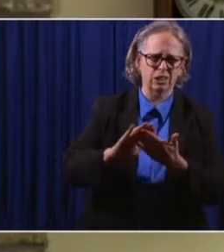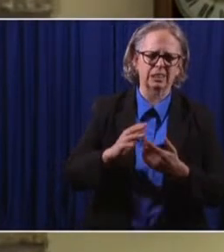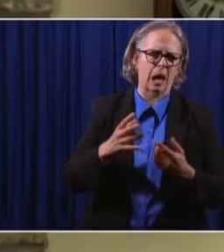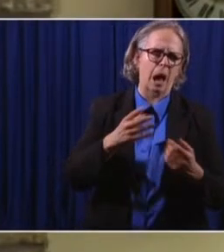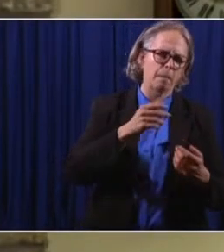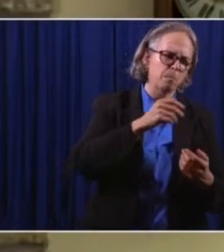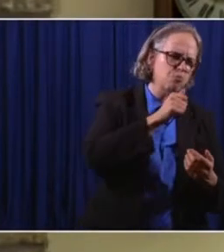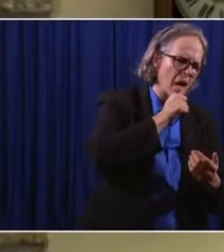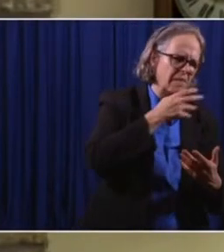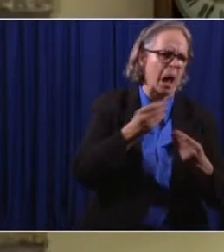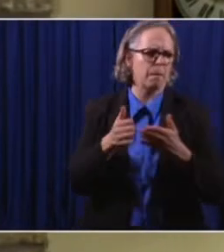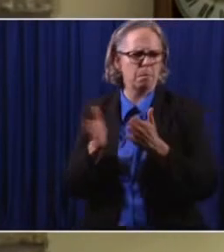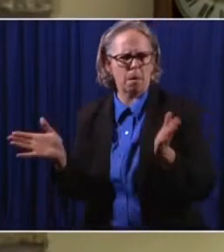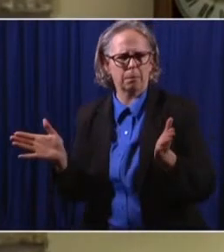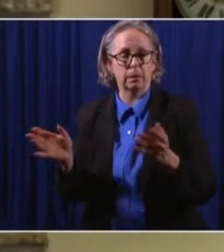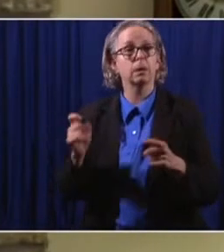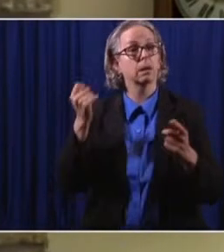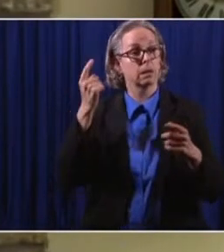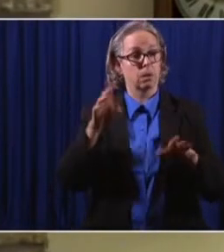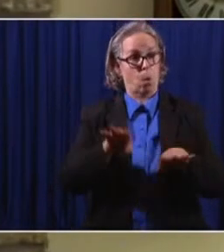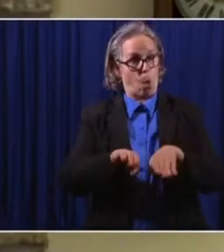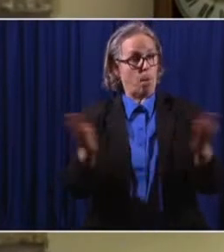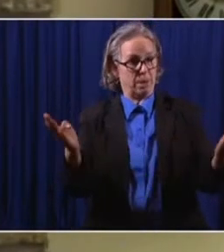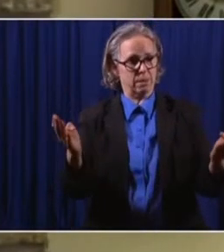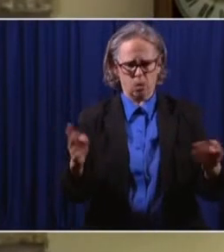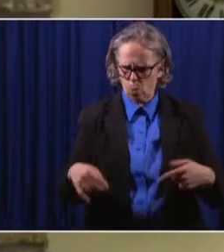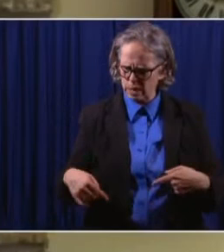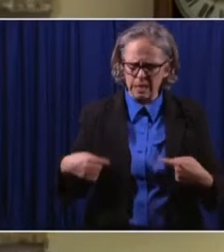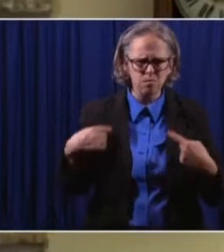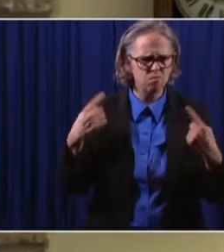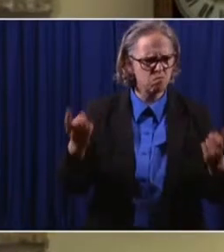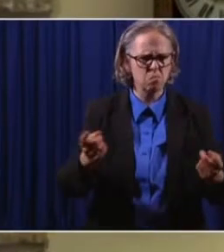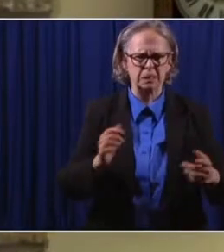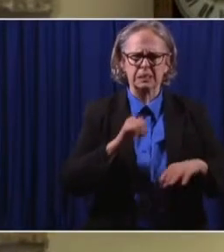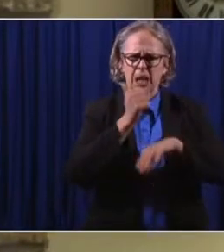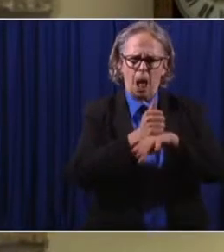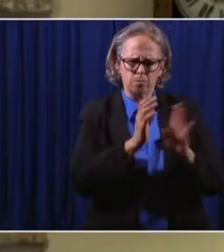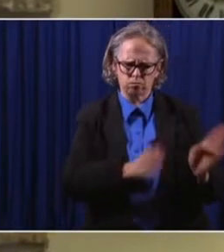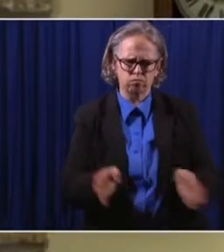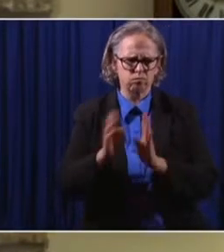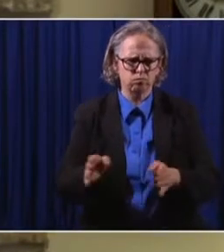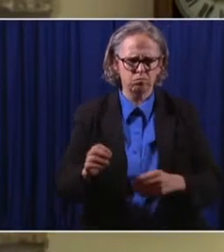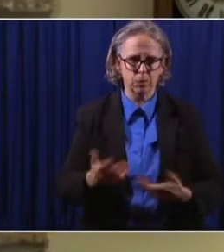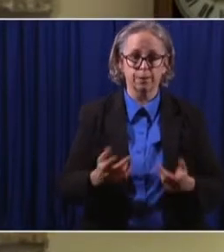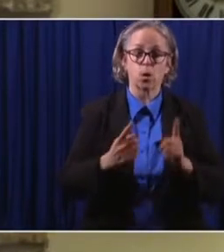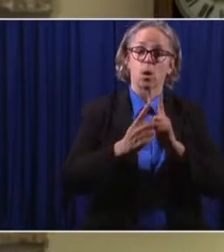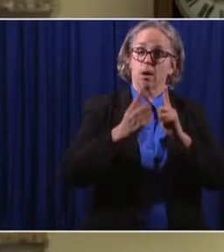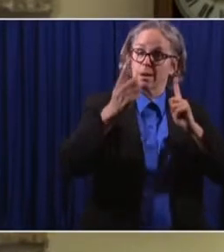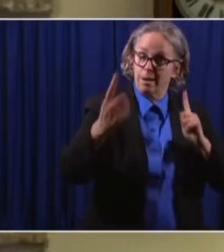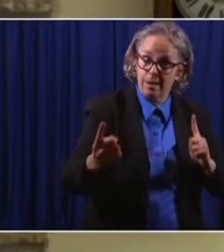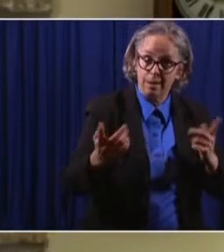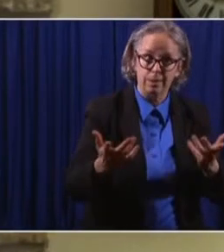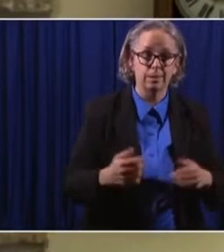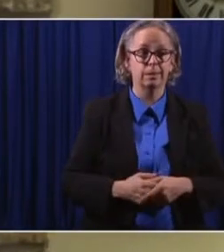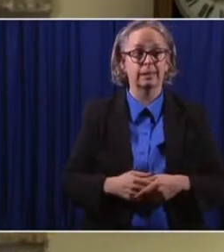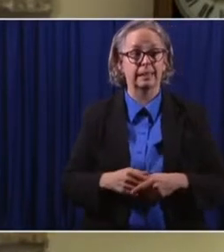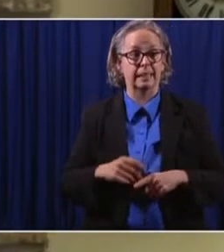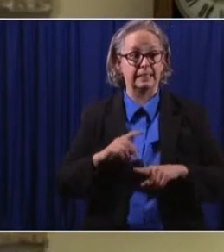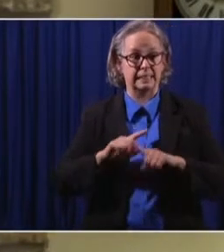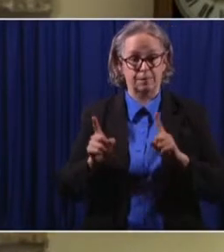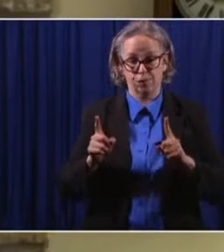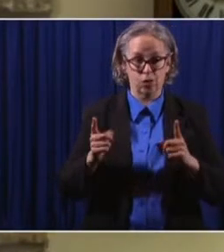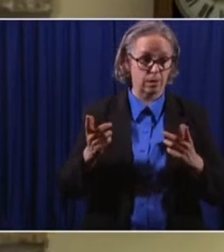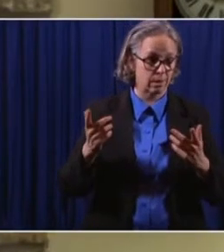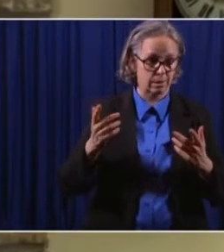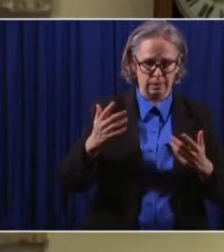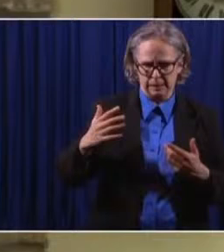have been planning and taking steps to allow for social distancing, provide more living space on campuses, and other measures. Now that